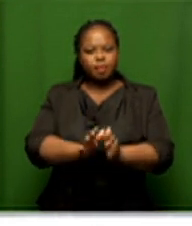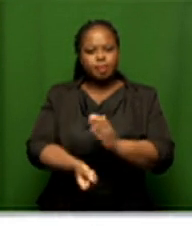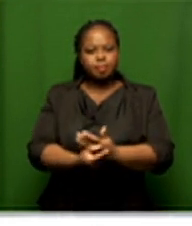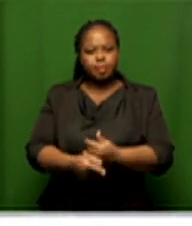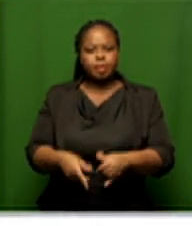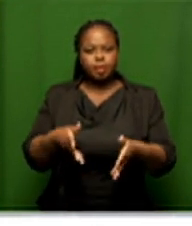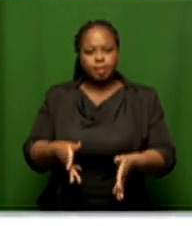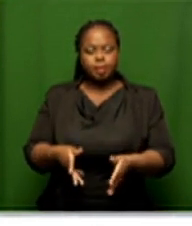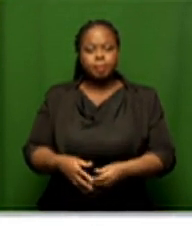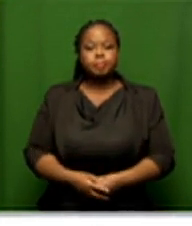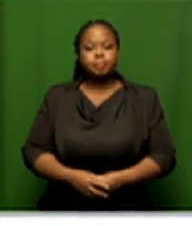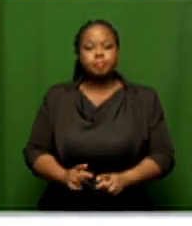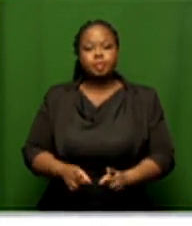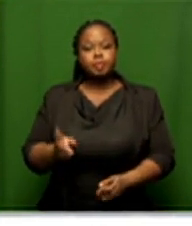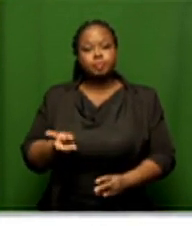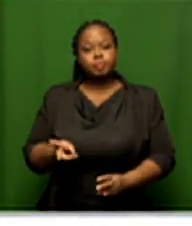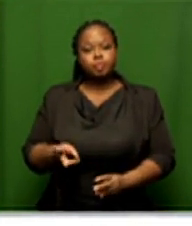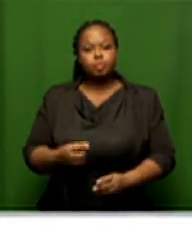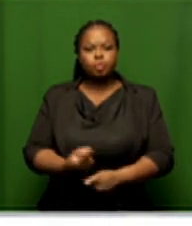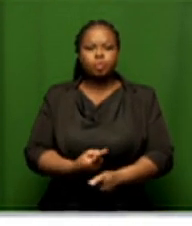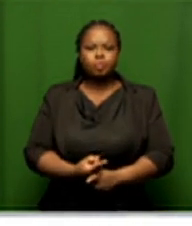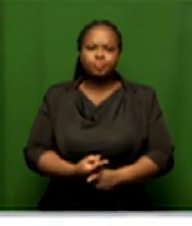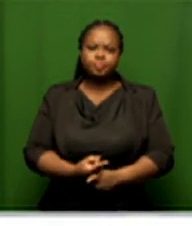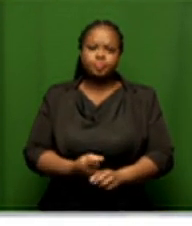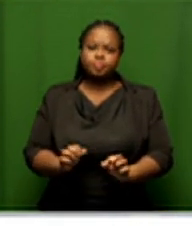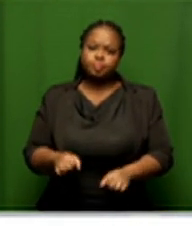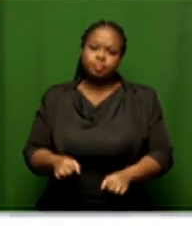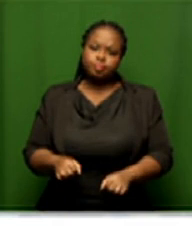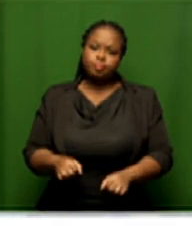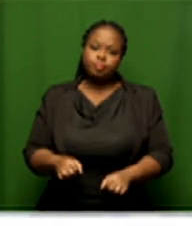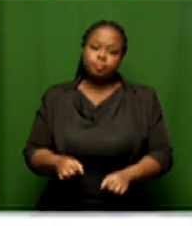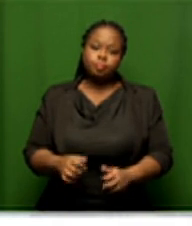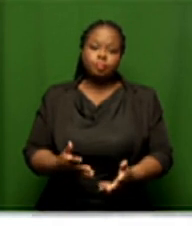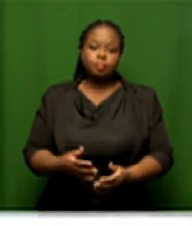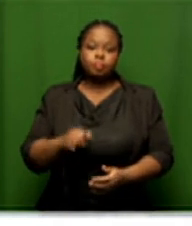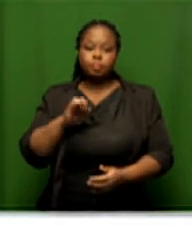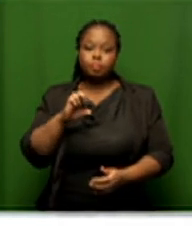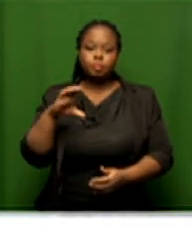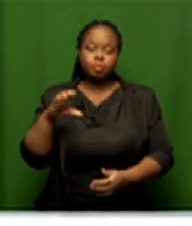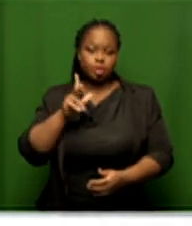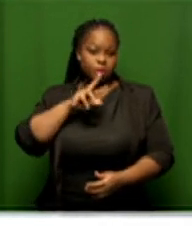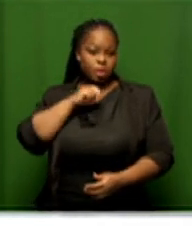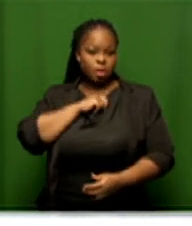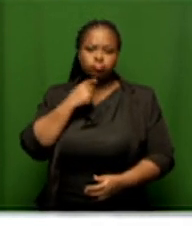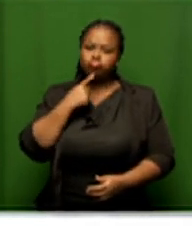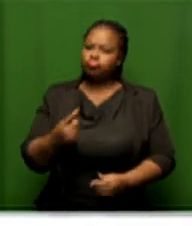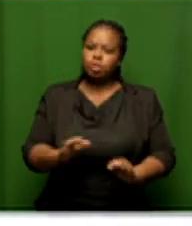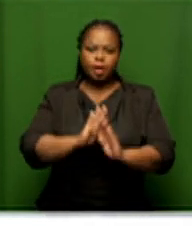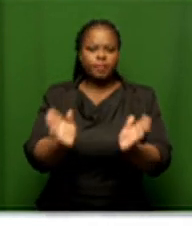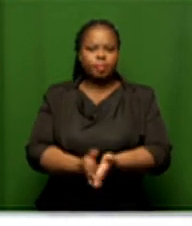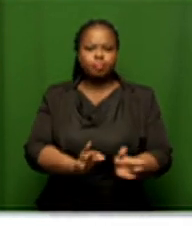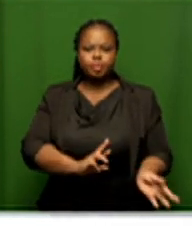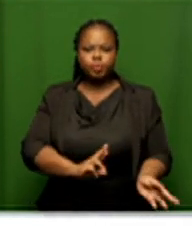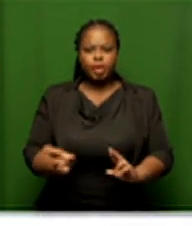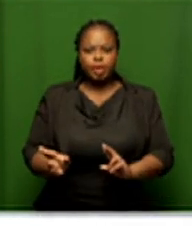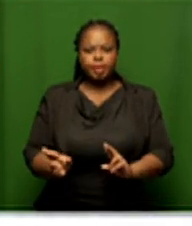Results Operating Center. But importantly, Sakina, is that the IEC in KwaZulu-Natal says it's all systems